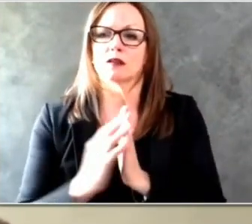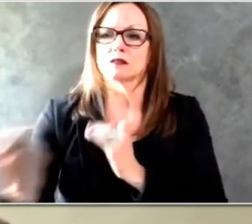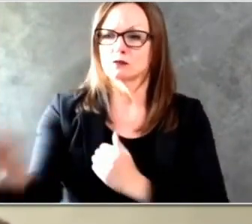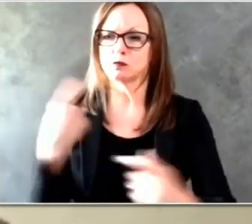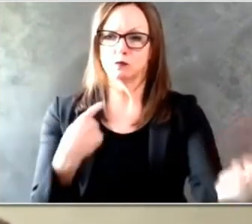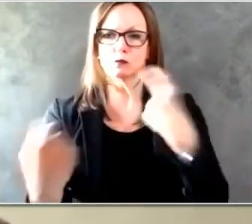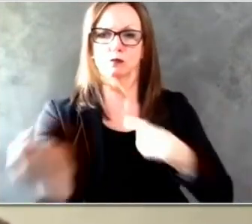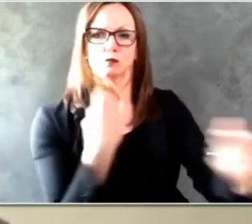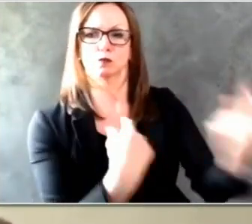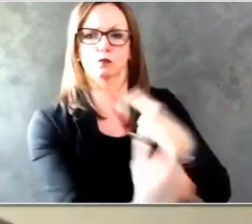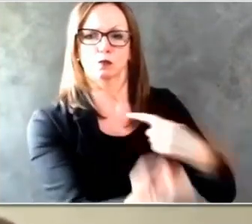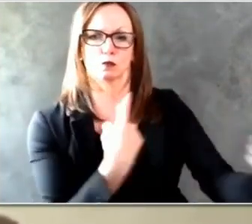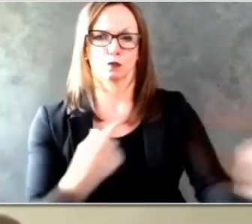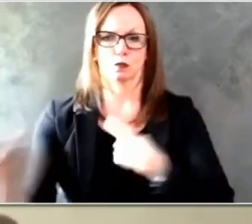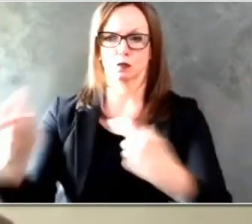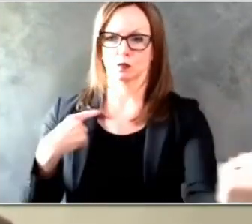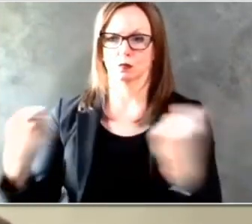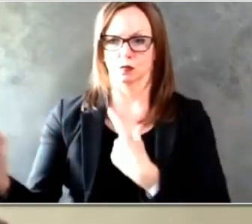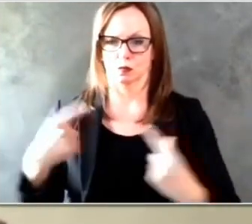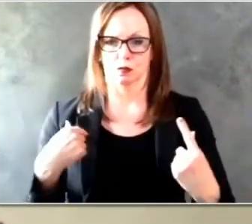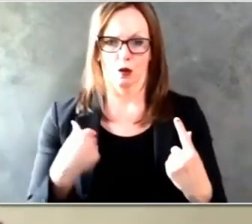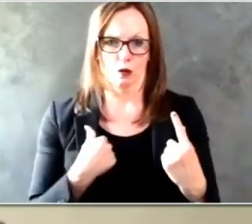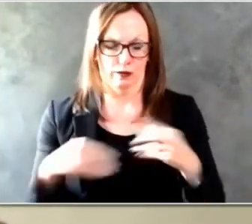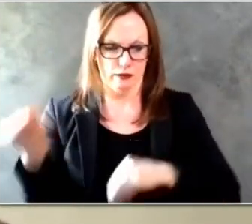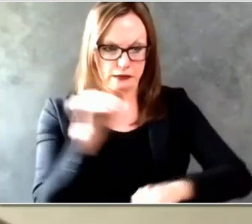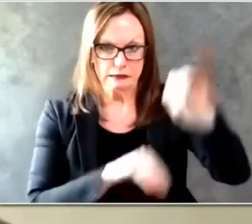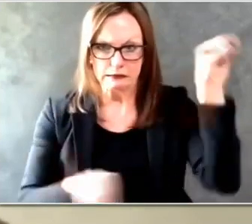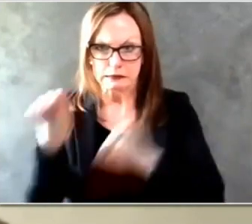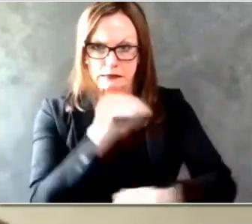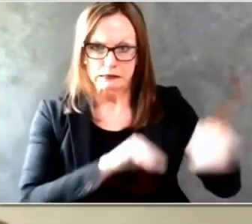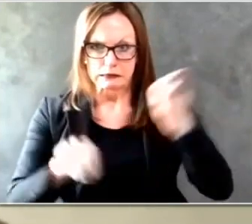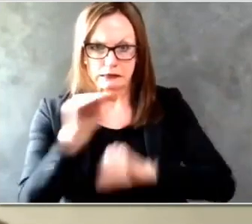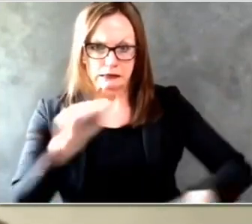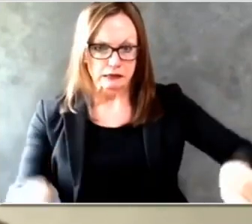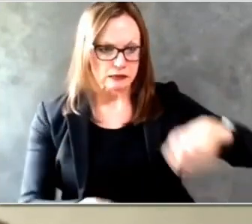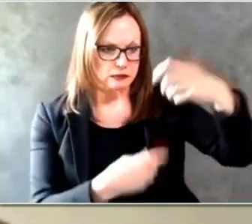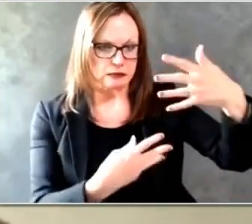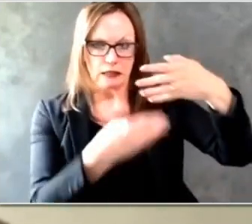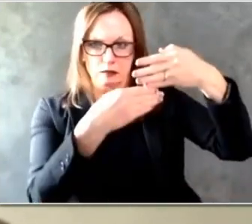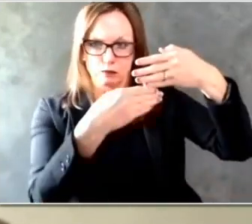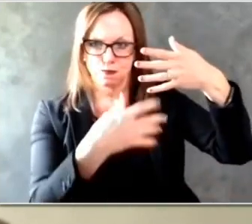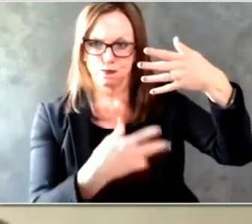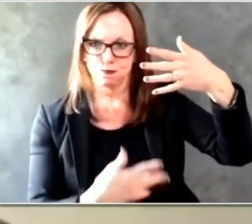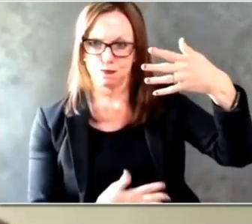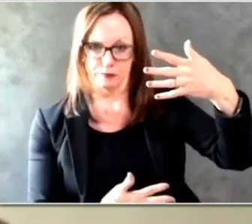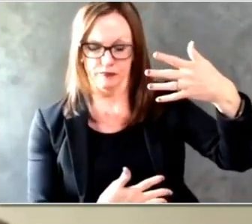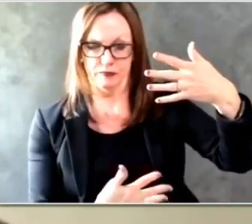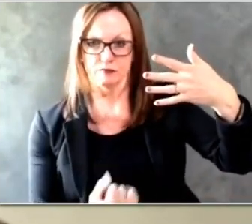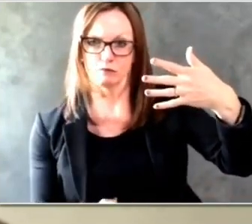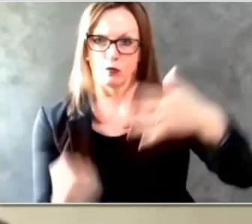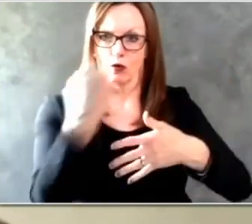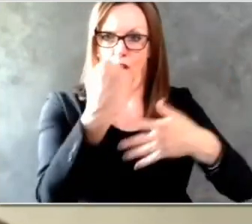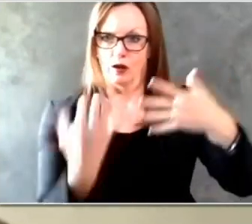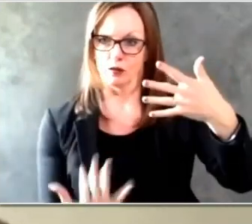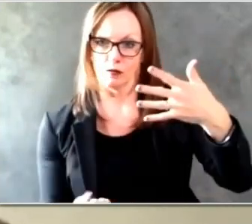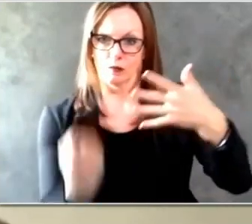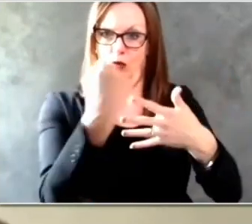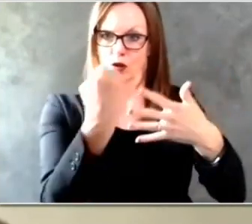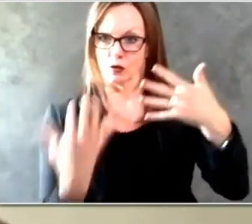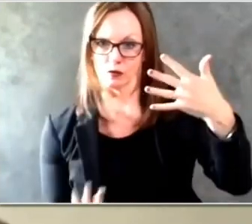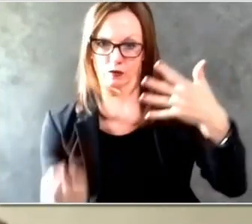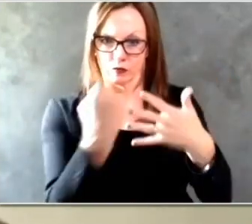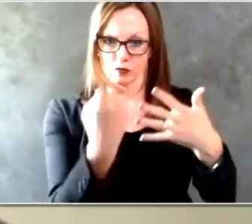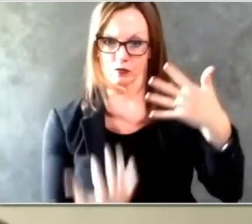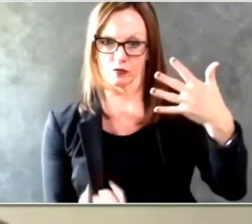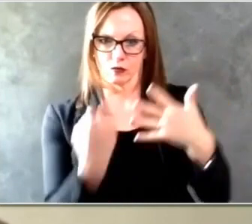site is required. So I'll give you an example. So we have outbreaks, generally in like long-term